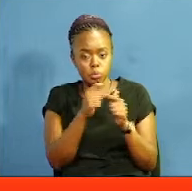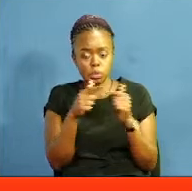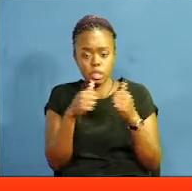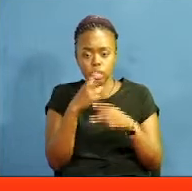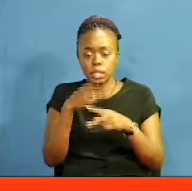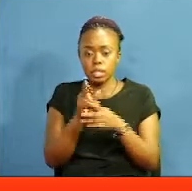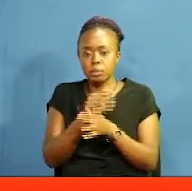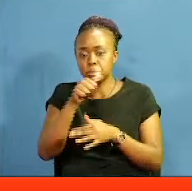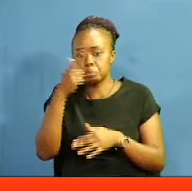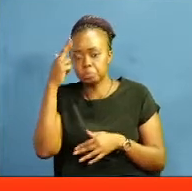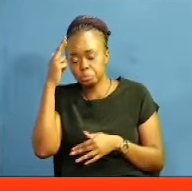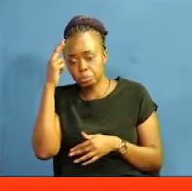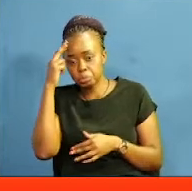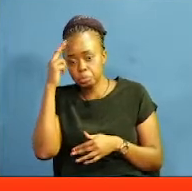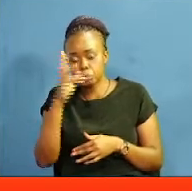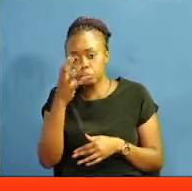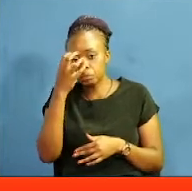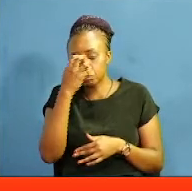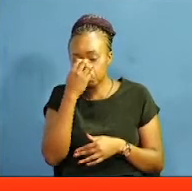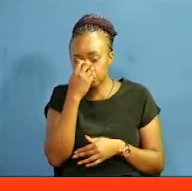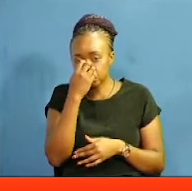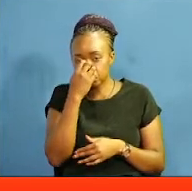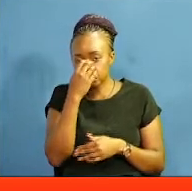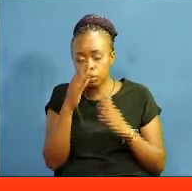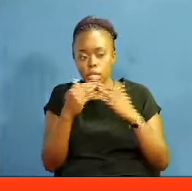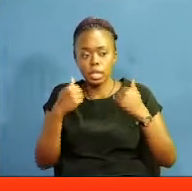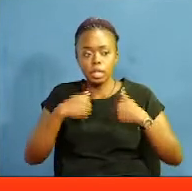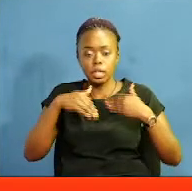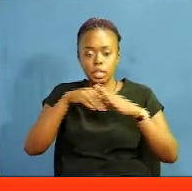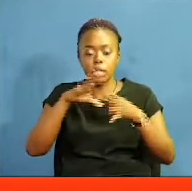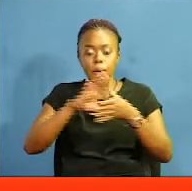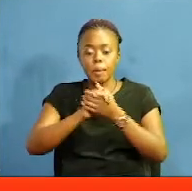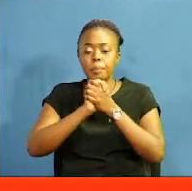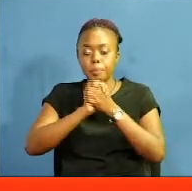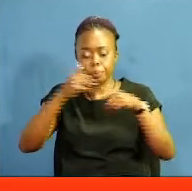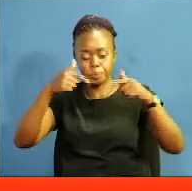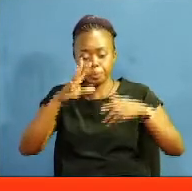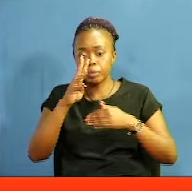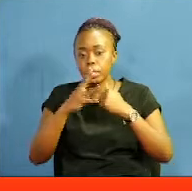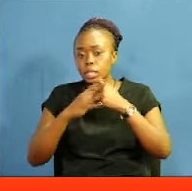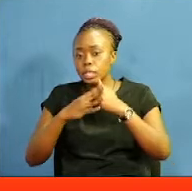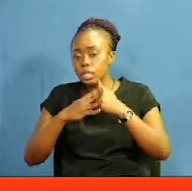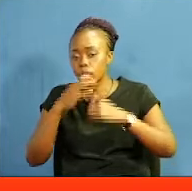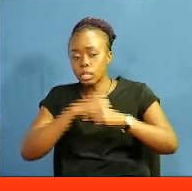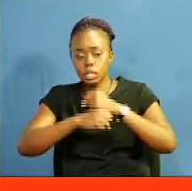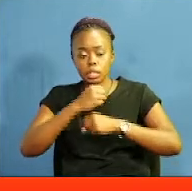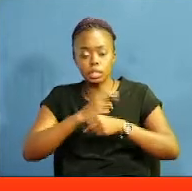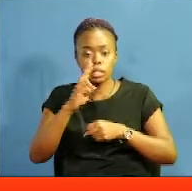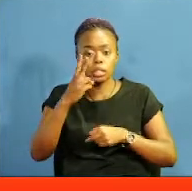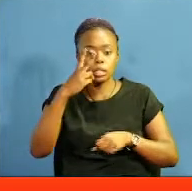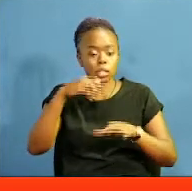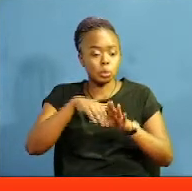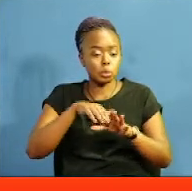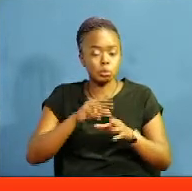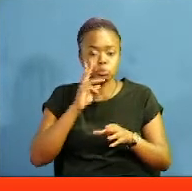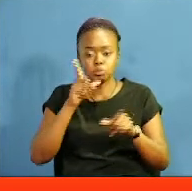economic stimulus. Another reason, William Ruto has been in Jubilee government. This is the ninth year. He has been the second in